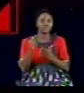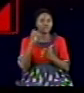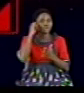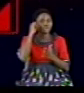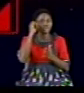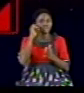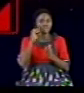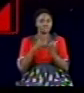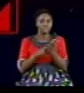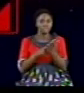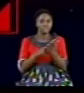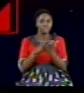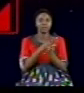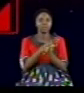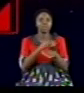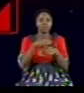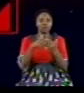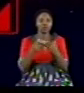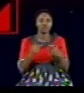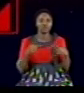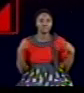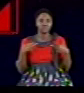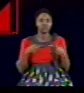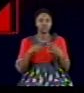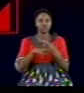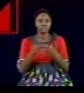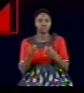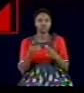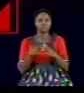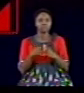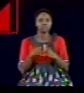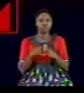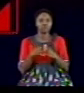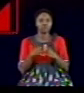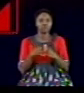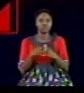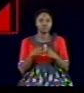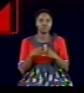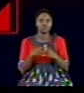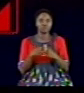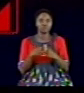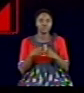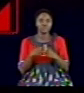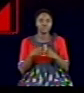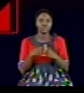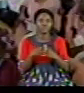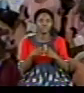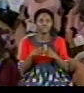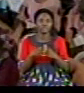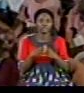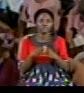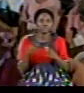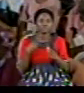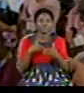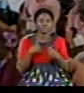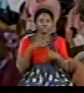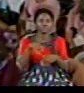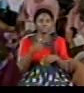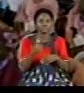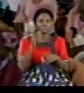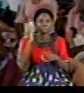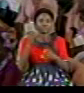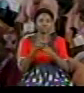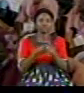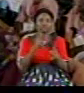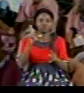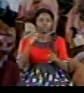behold, all the pains were gone. We have a live from Lagos.